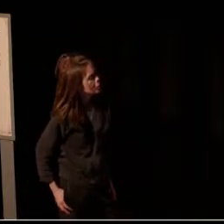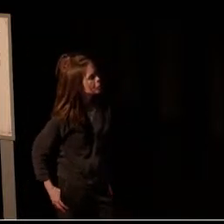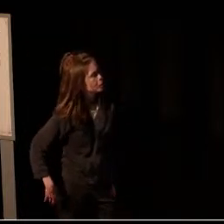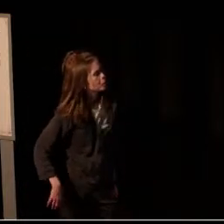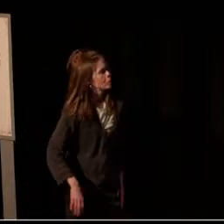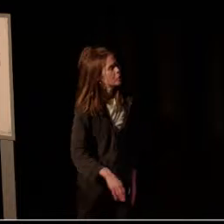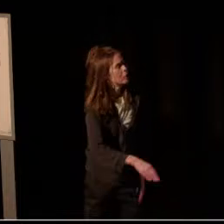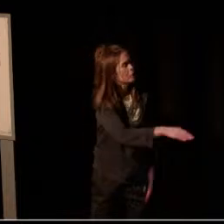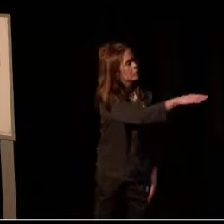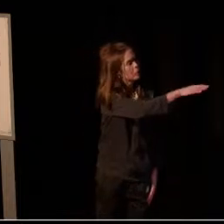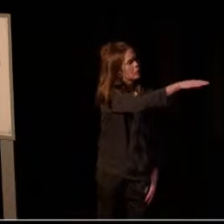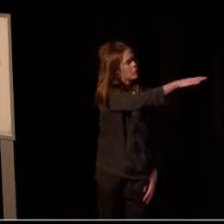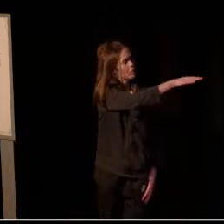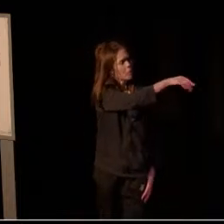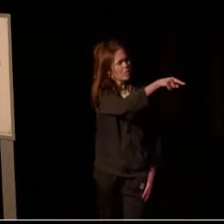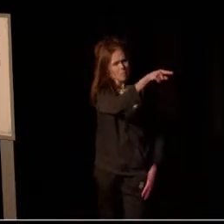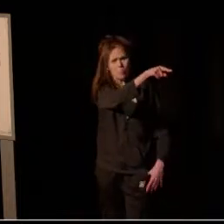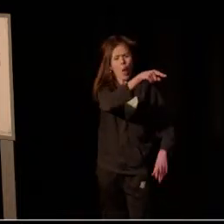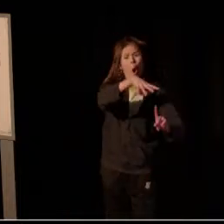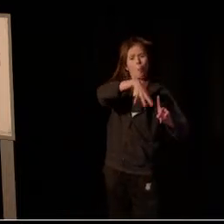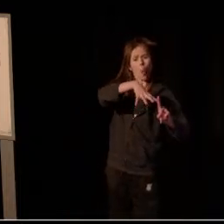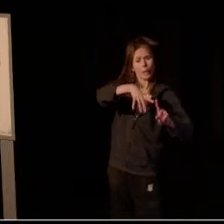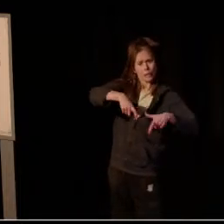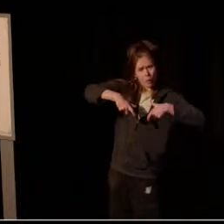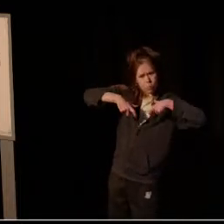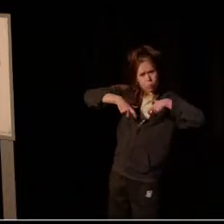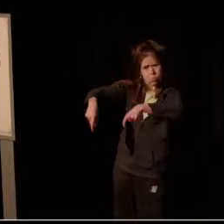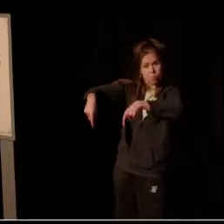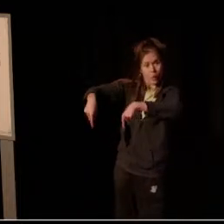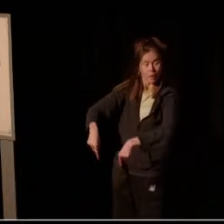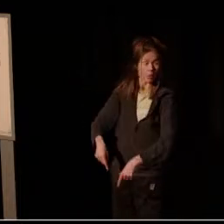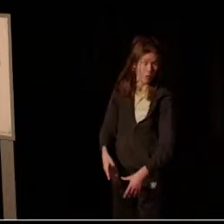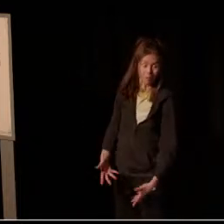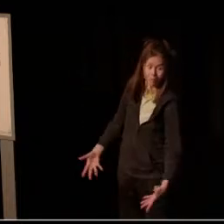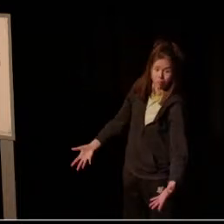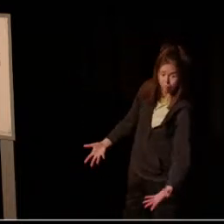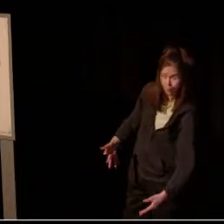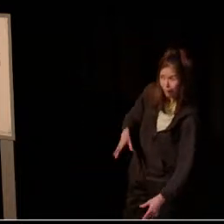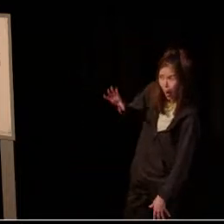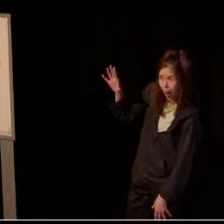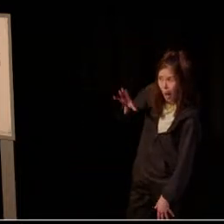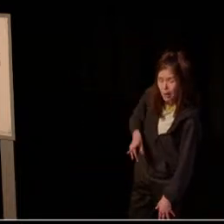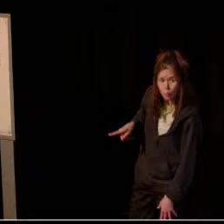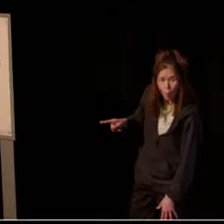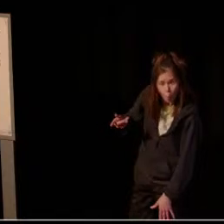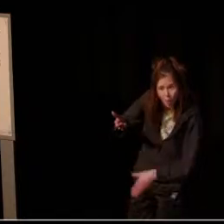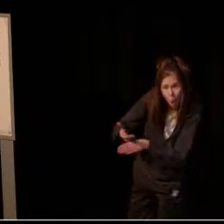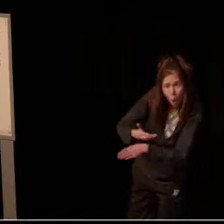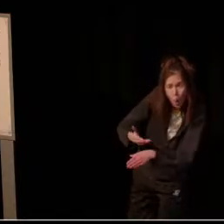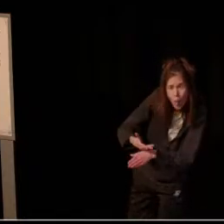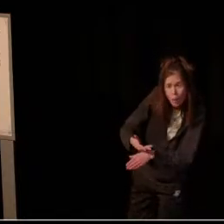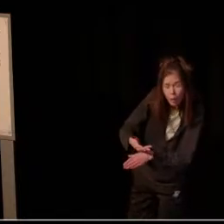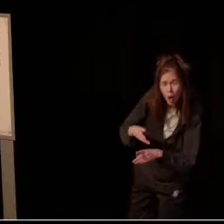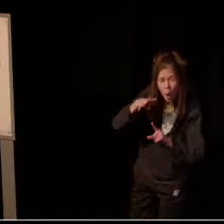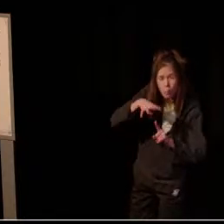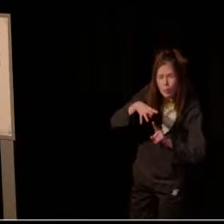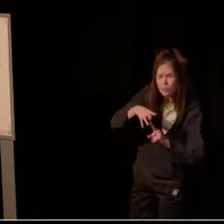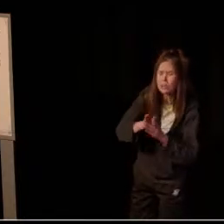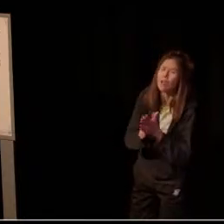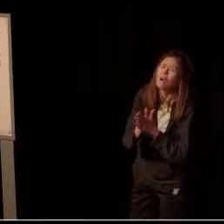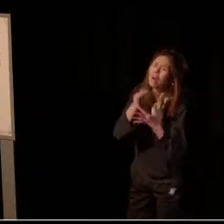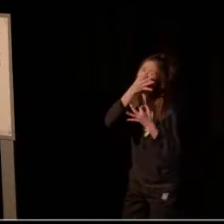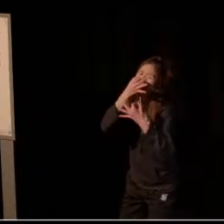Polixenes will not stay longer. To keep him from his car was quite a task. He seemed resolved to hit the road. You saw